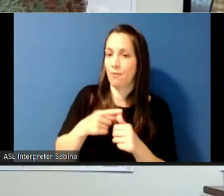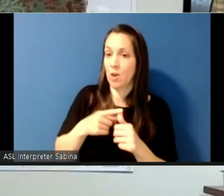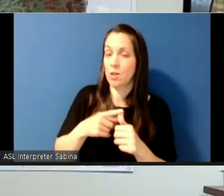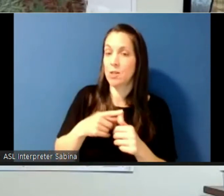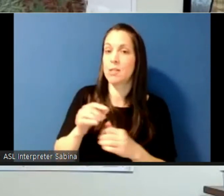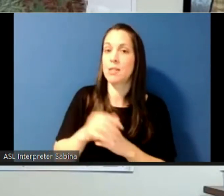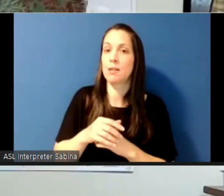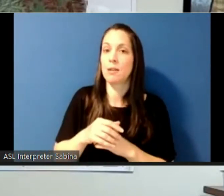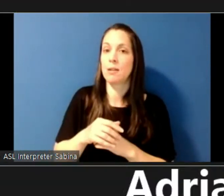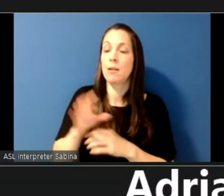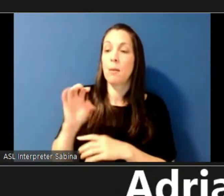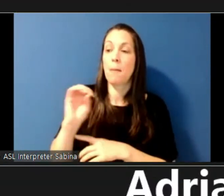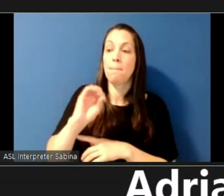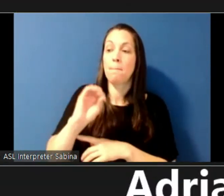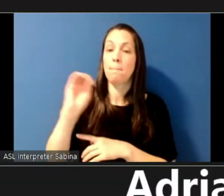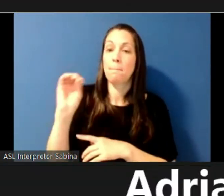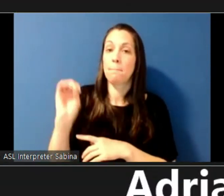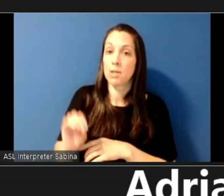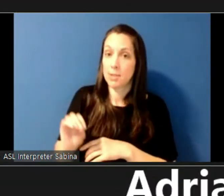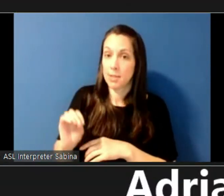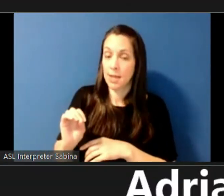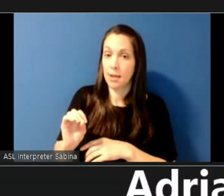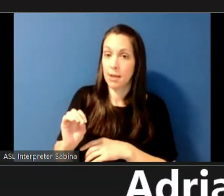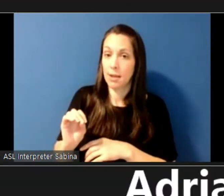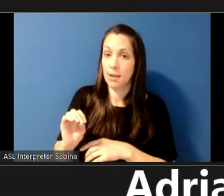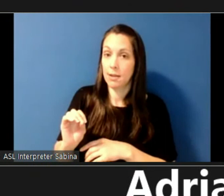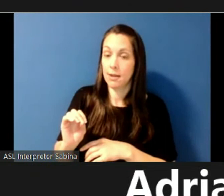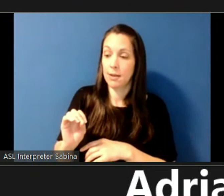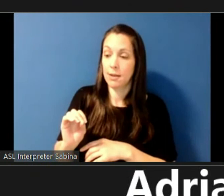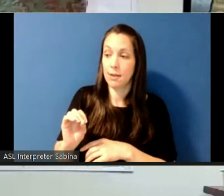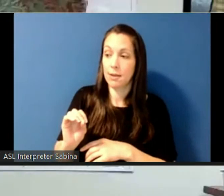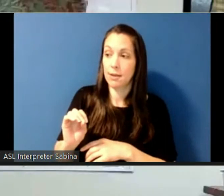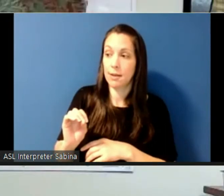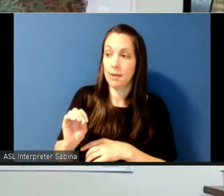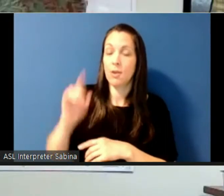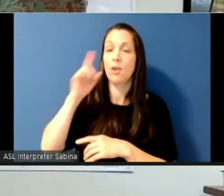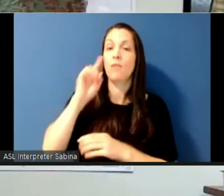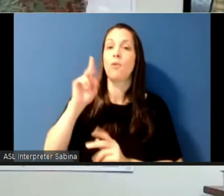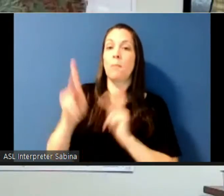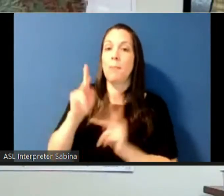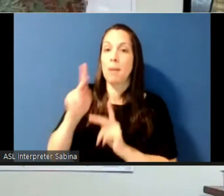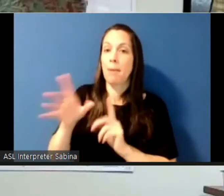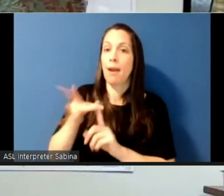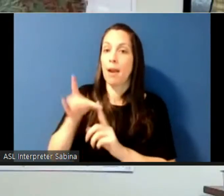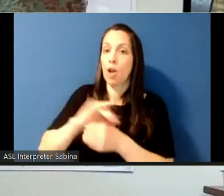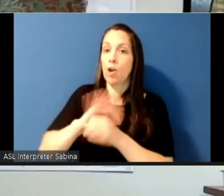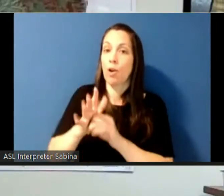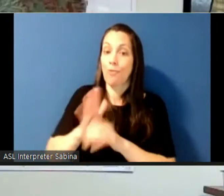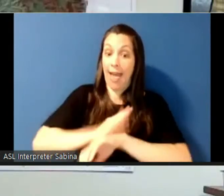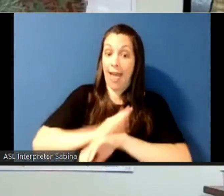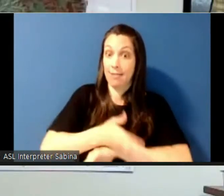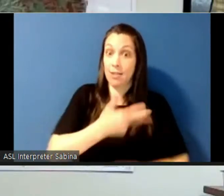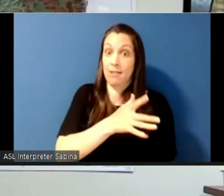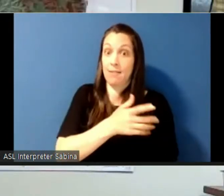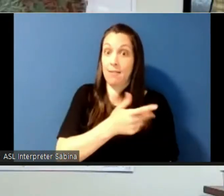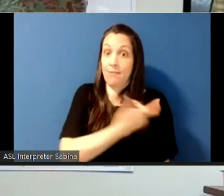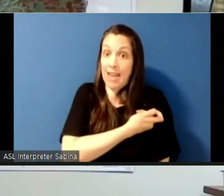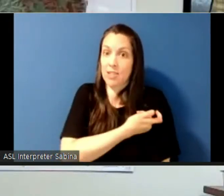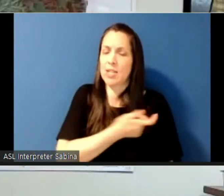percent of these infections post-vaccination are really much